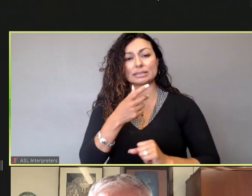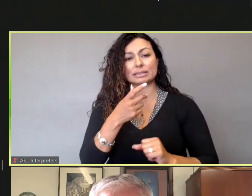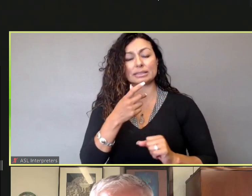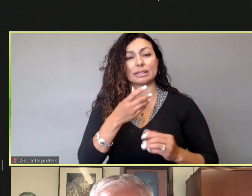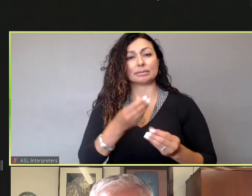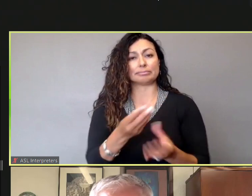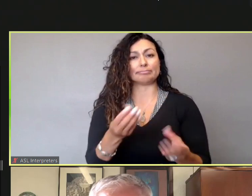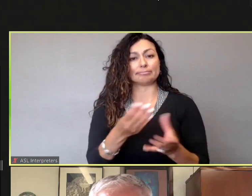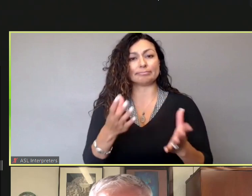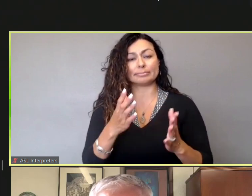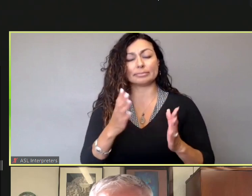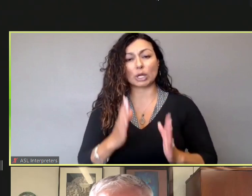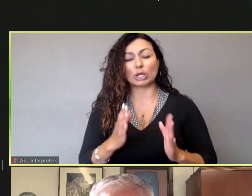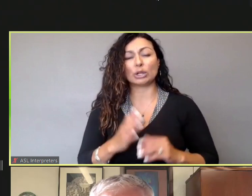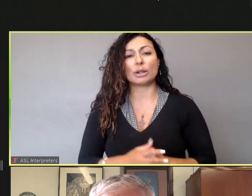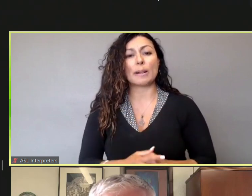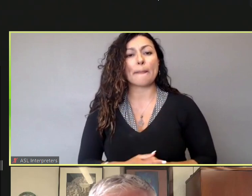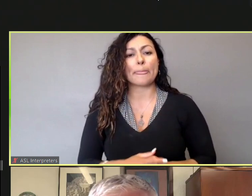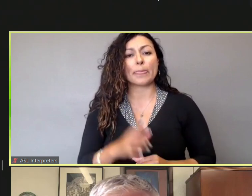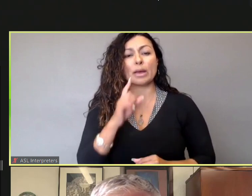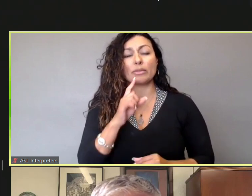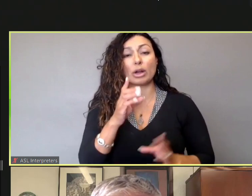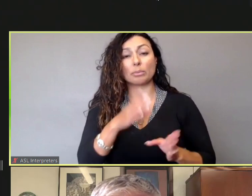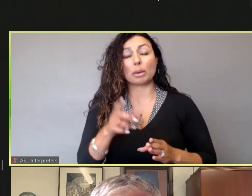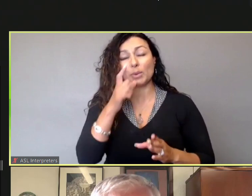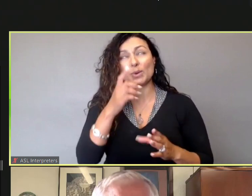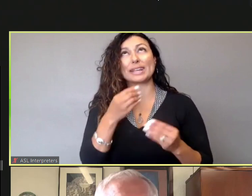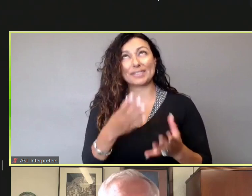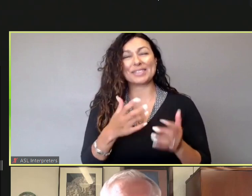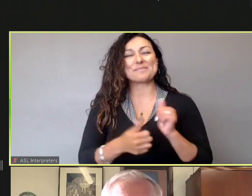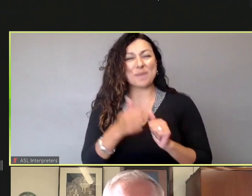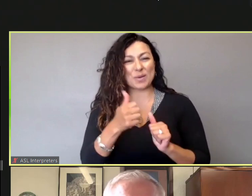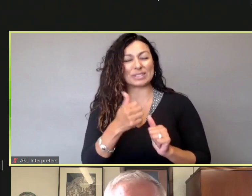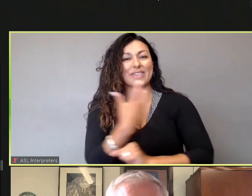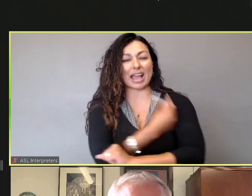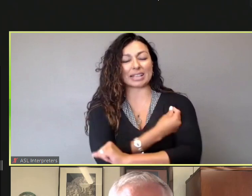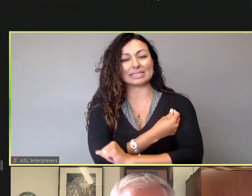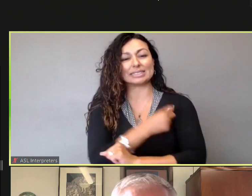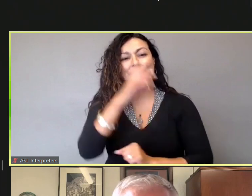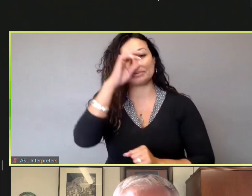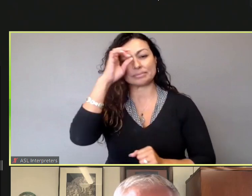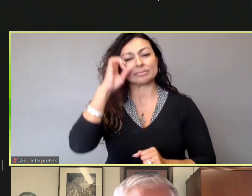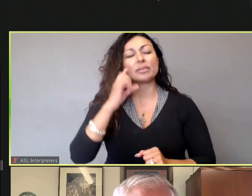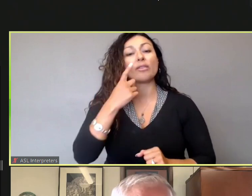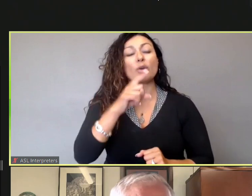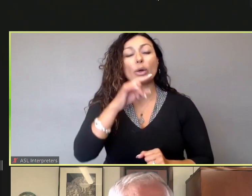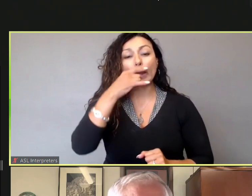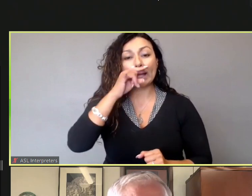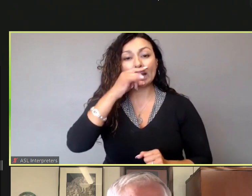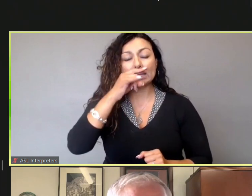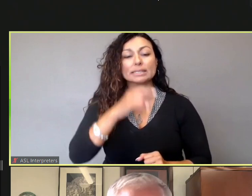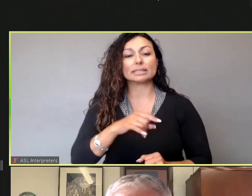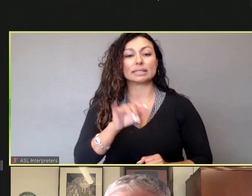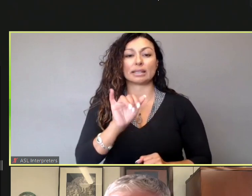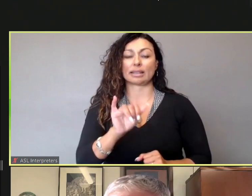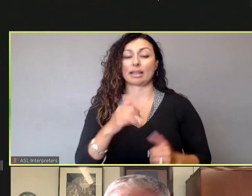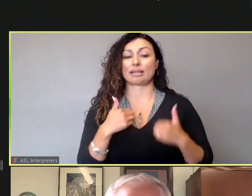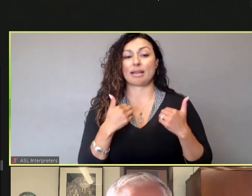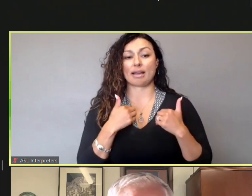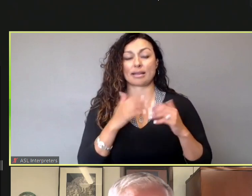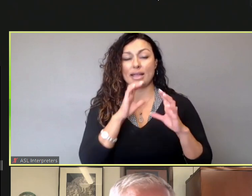administrators, to the ones who've given the most vaccines for our kids in this young age